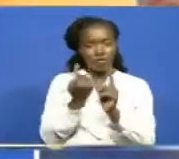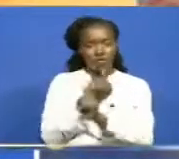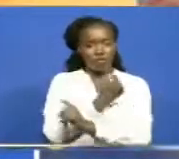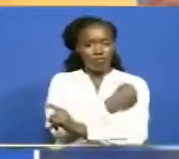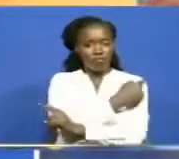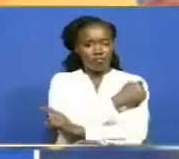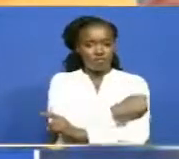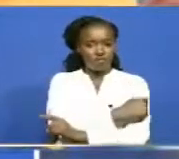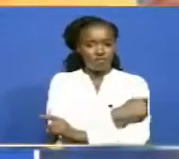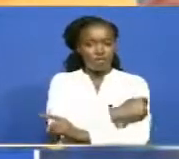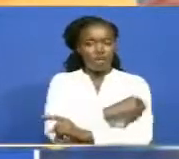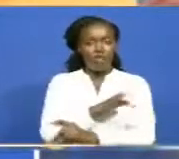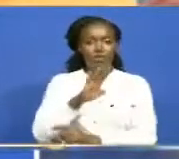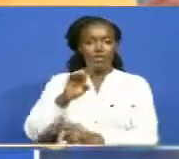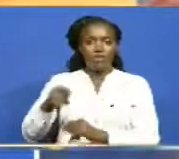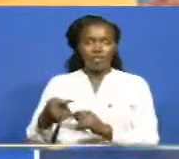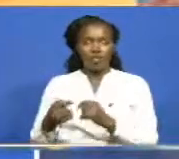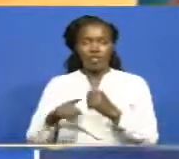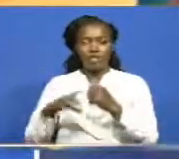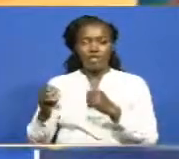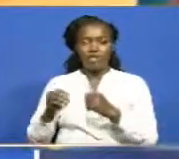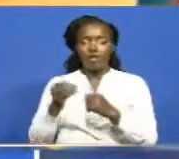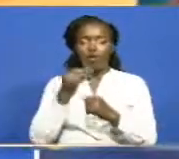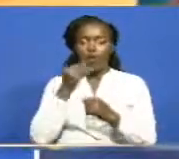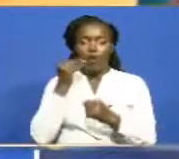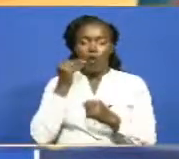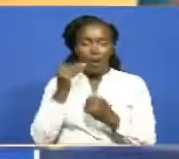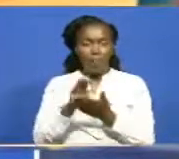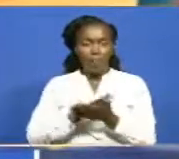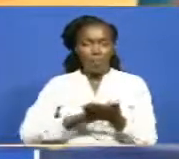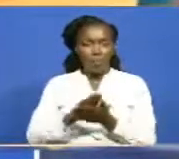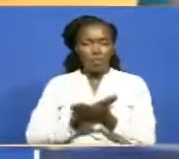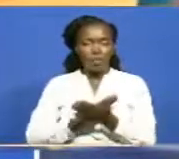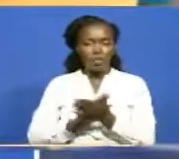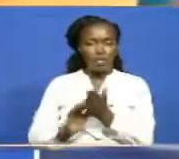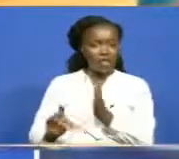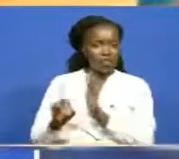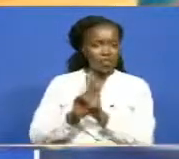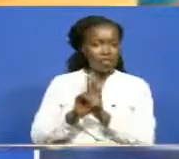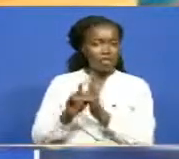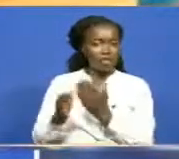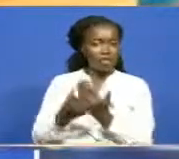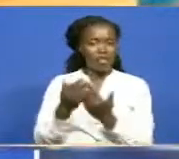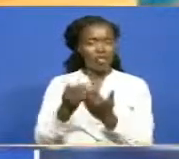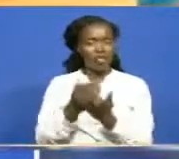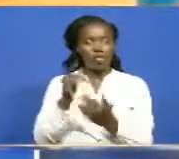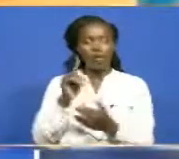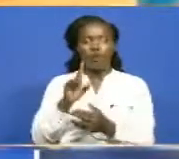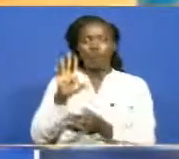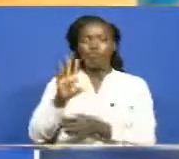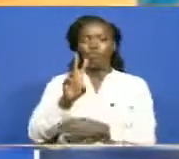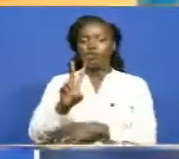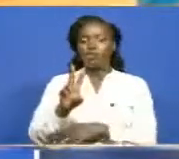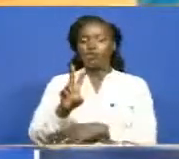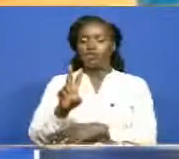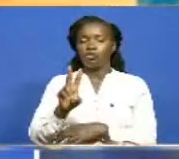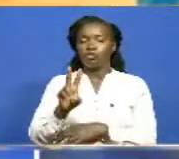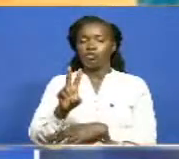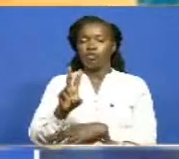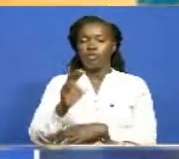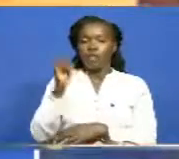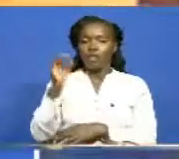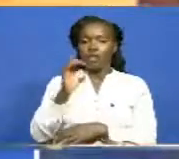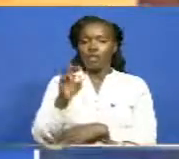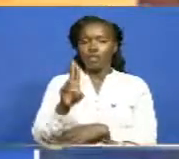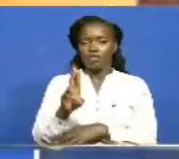while 4,060 are on home-based isolation and care. 152 patients are in the